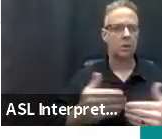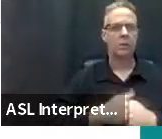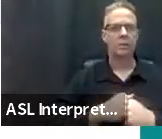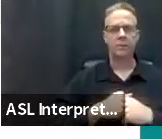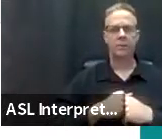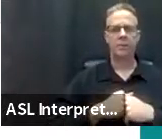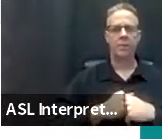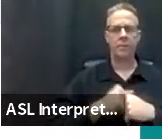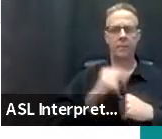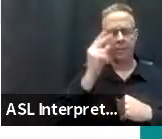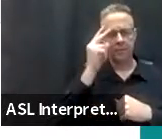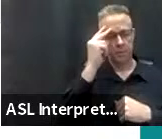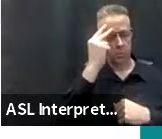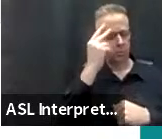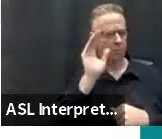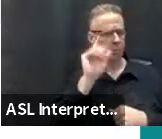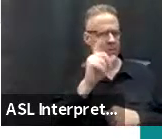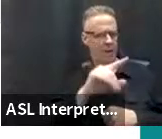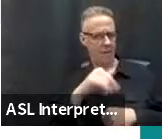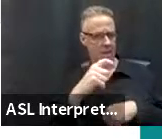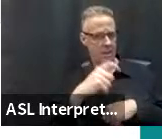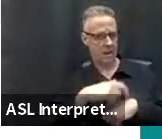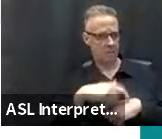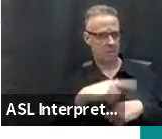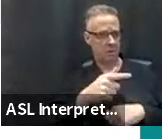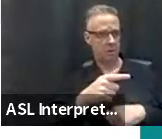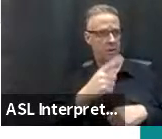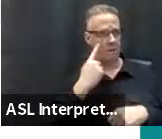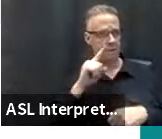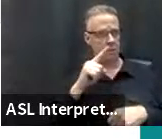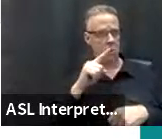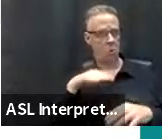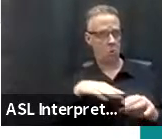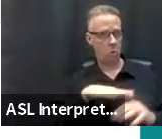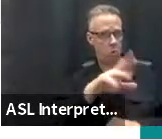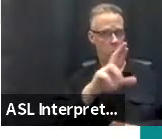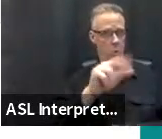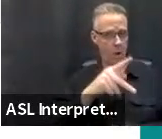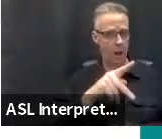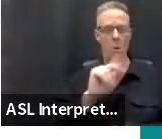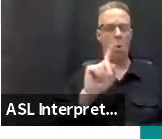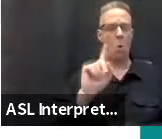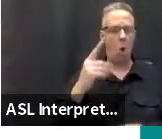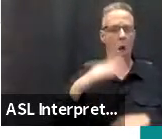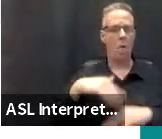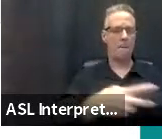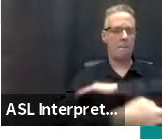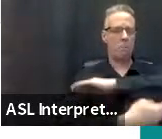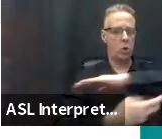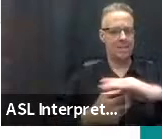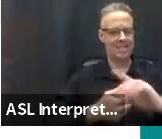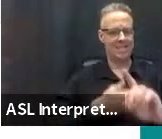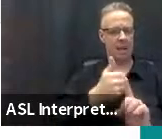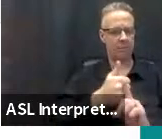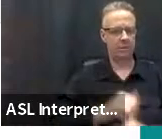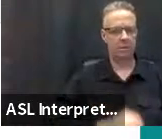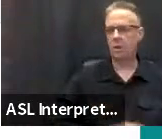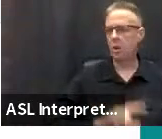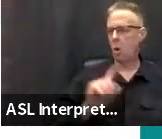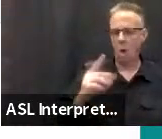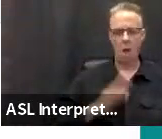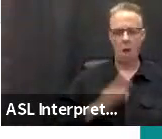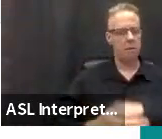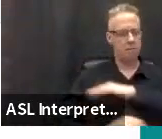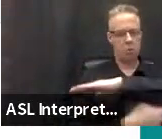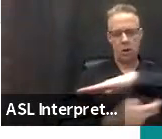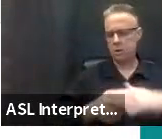Derek, does that time include time up on getting up the ramps, or is that just up on the bridge? I was trying to remember. It's just on the bridge, yeah.